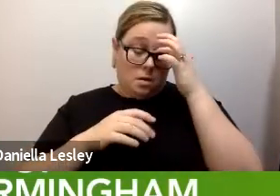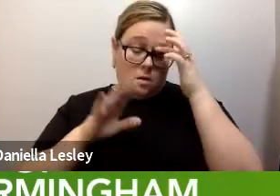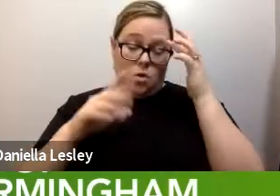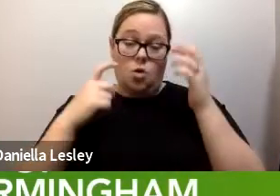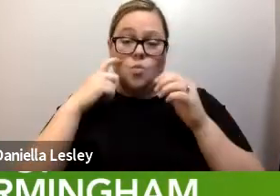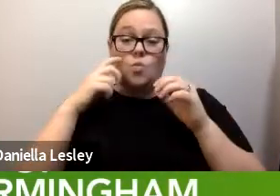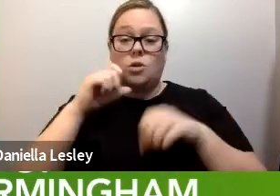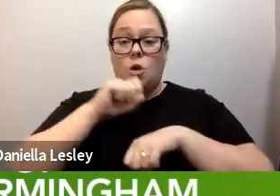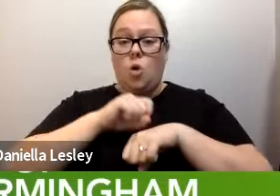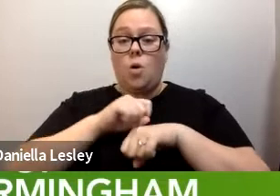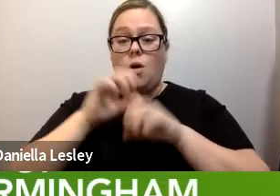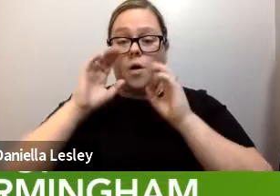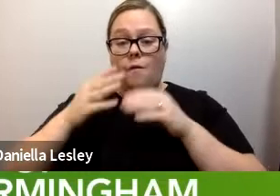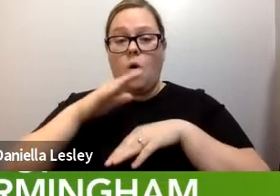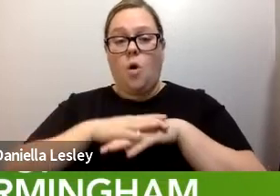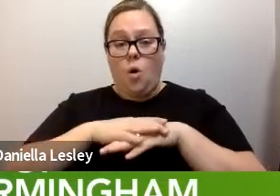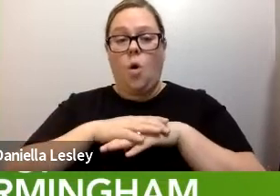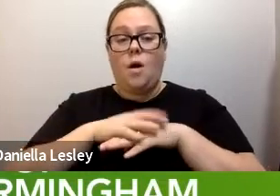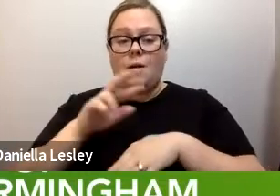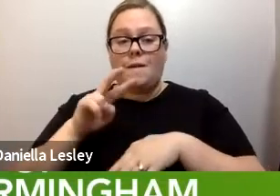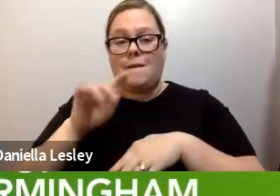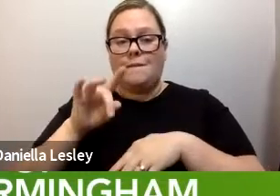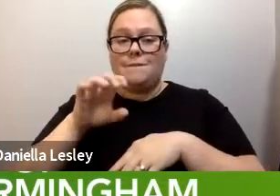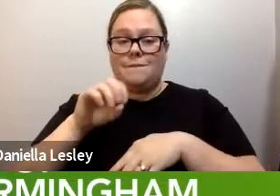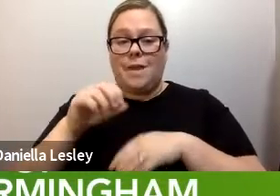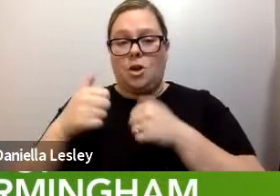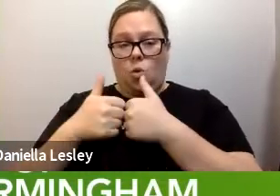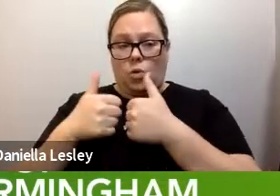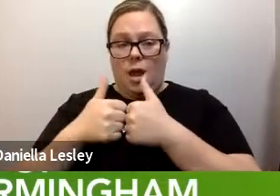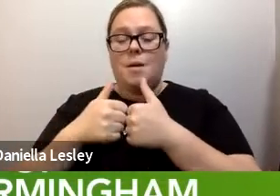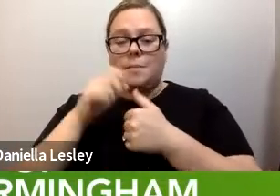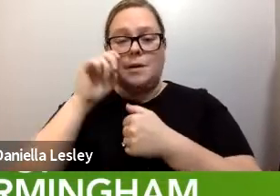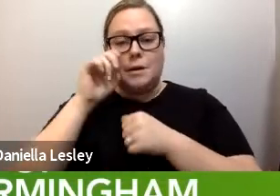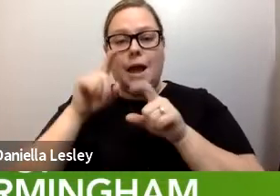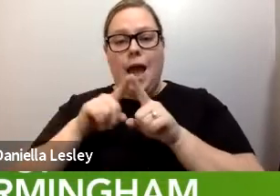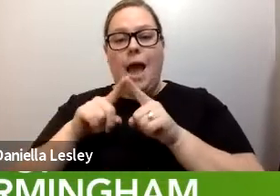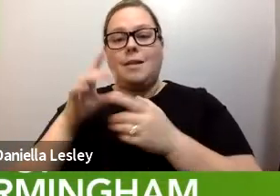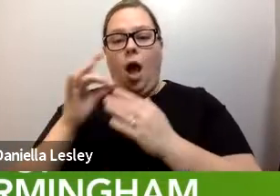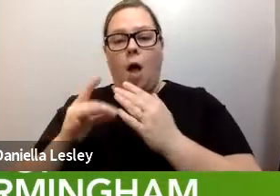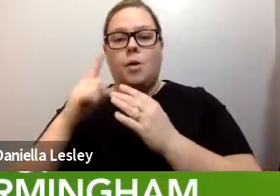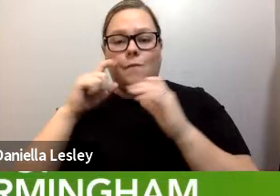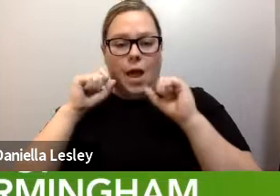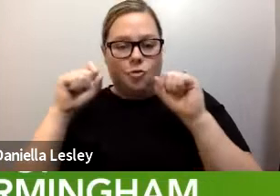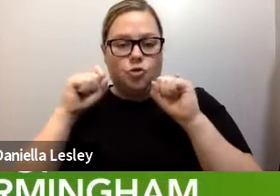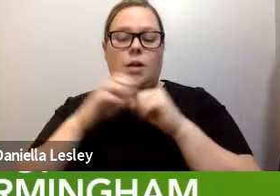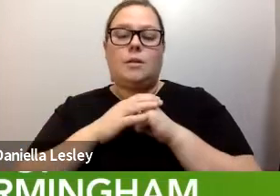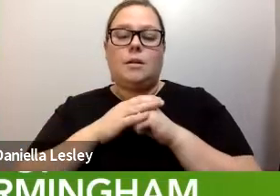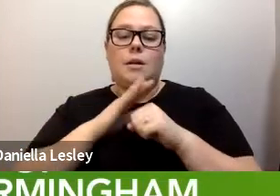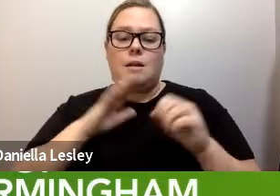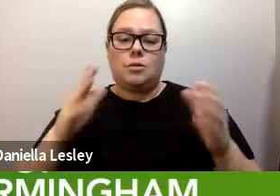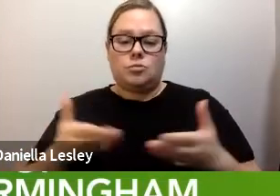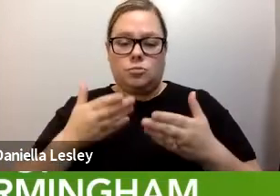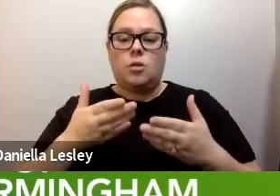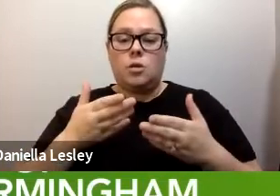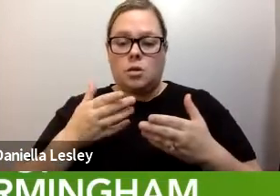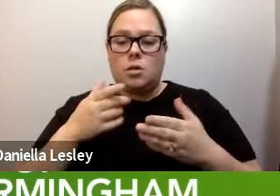active video gaming as an engaging and enjoyable option for exercise. Recognized for her work in the field, Dr. Malone is a